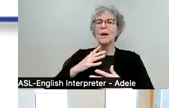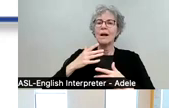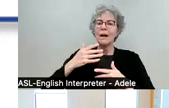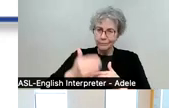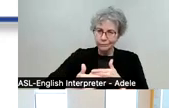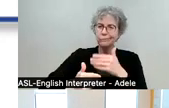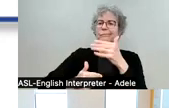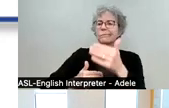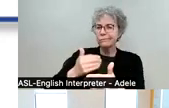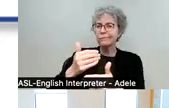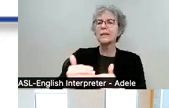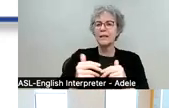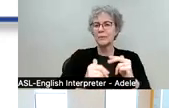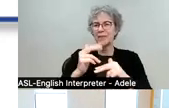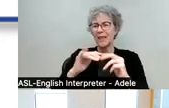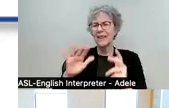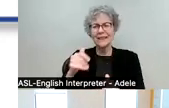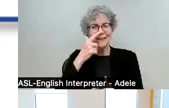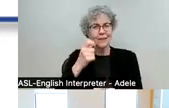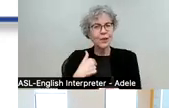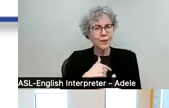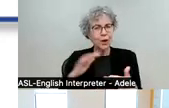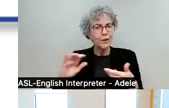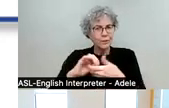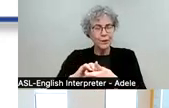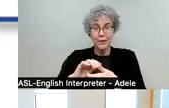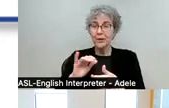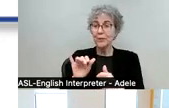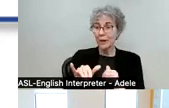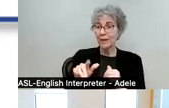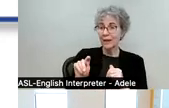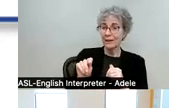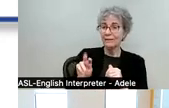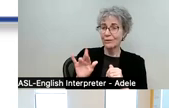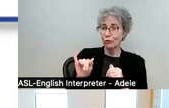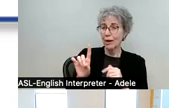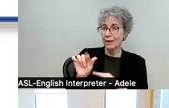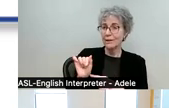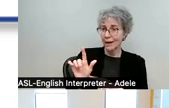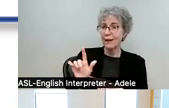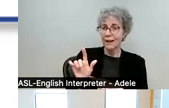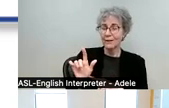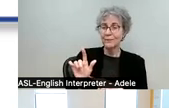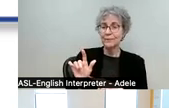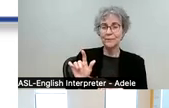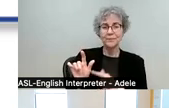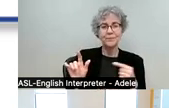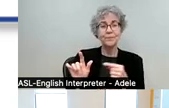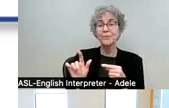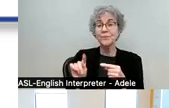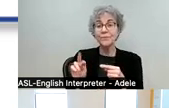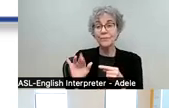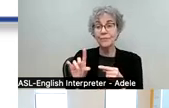of comes in that we're doing a partnership with Tridel. So Tridel is one